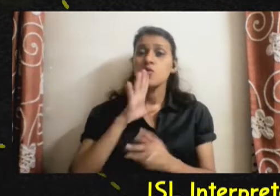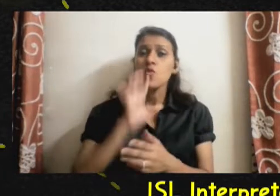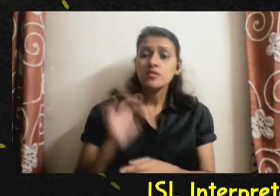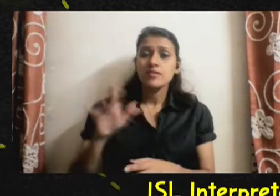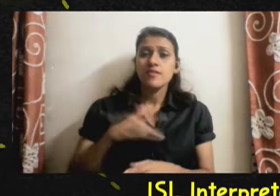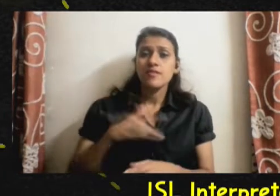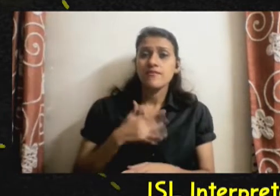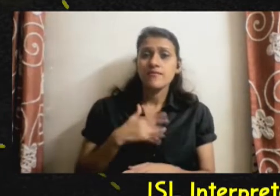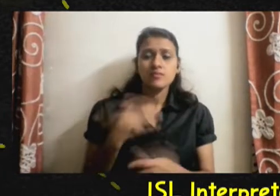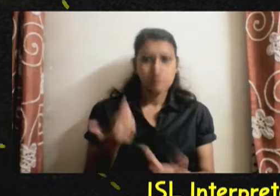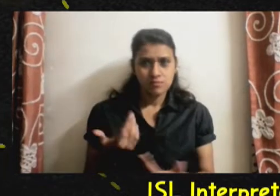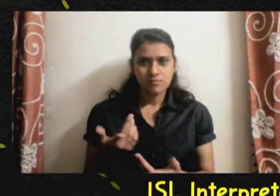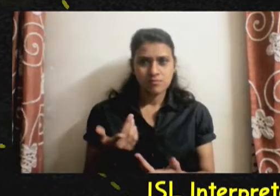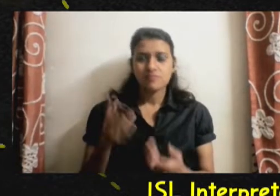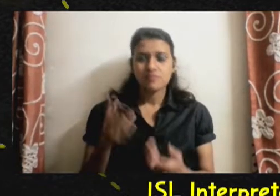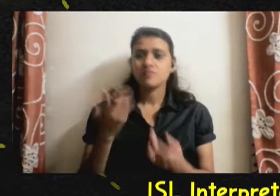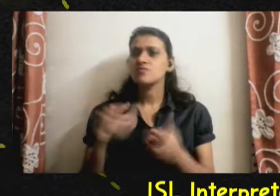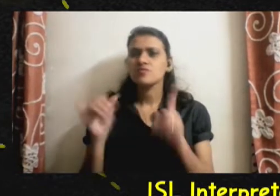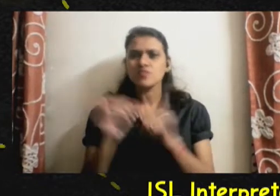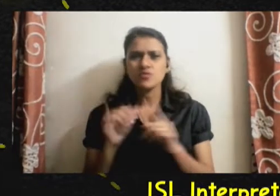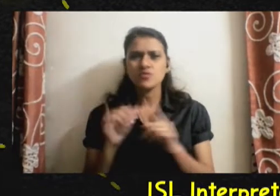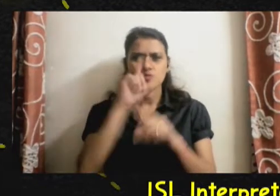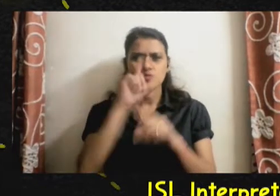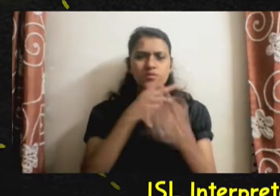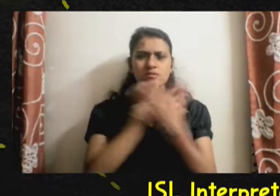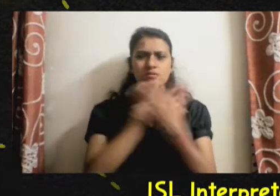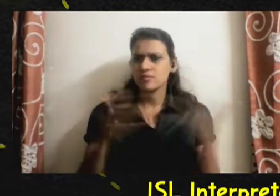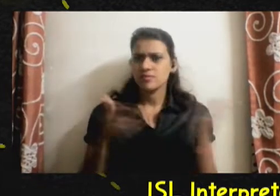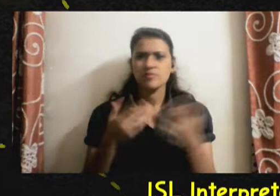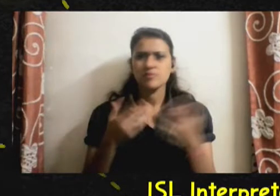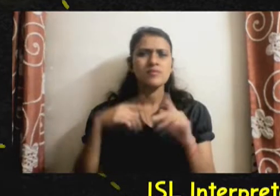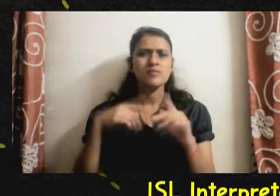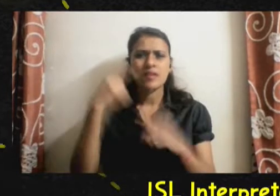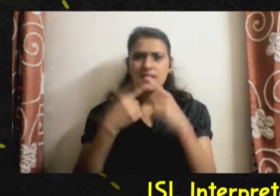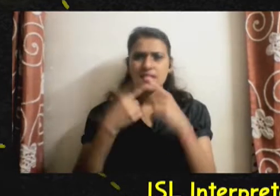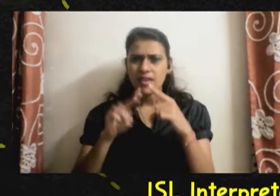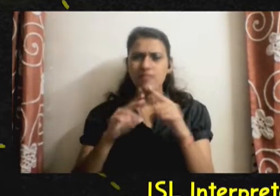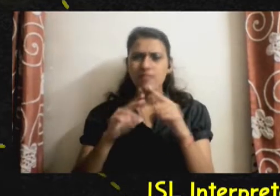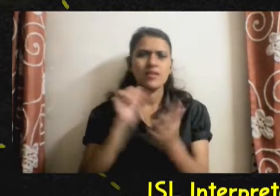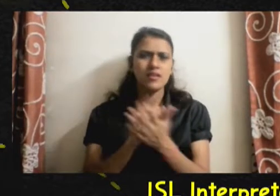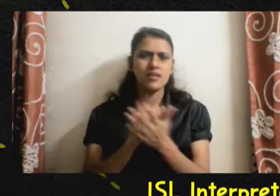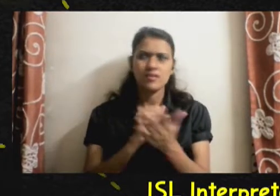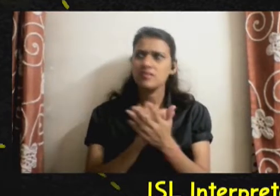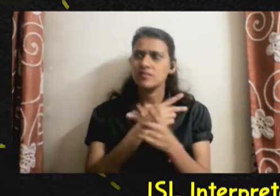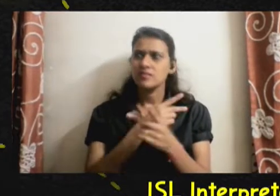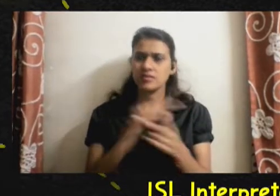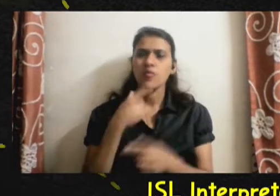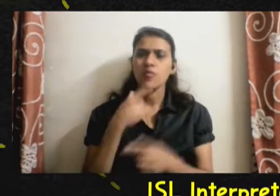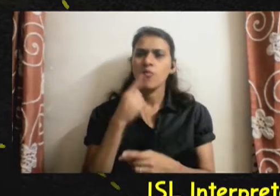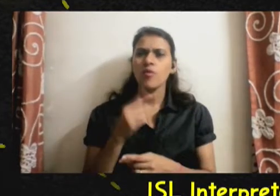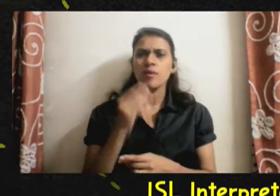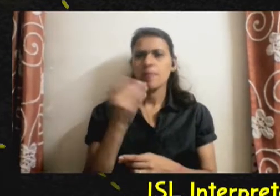feeling, since we know social media is such a hot pot for presenting self in a manner that is not quite of